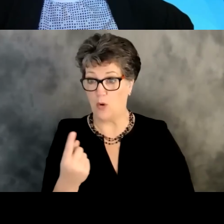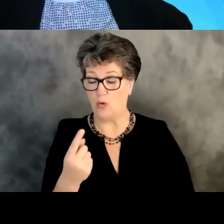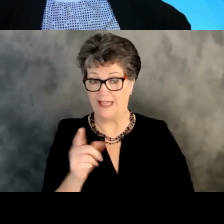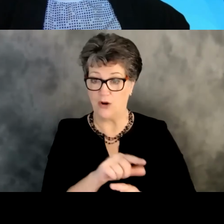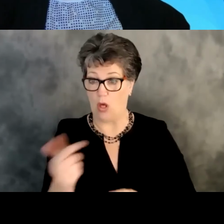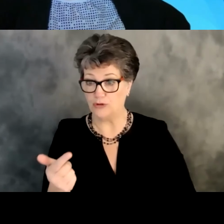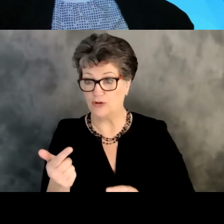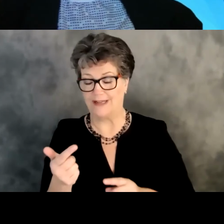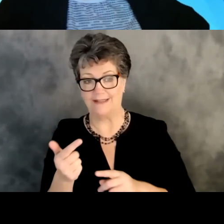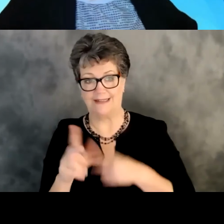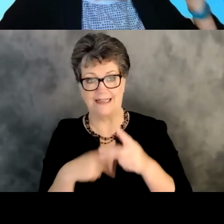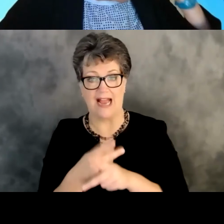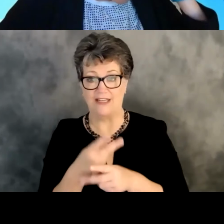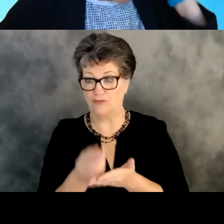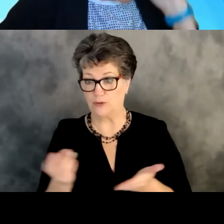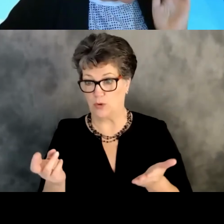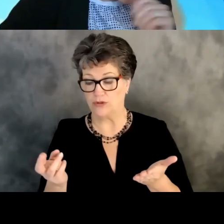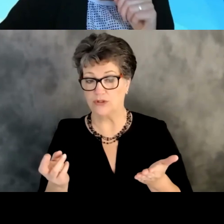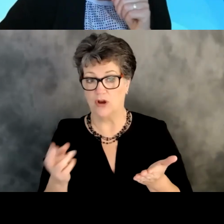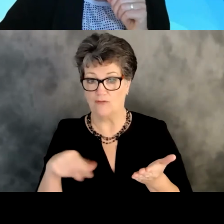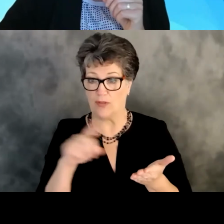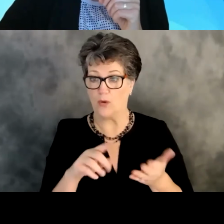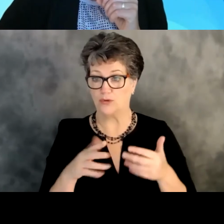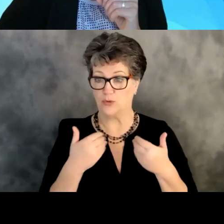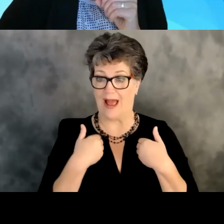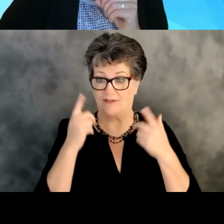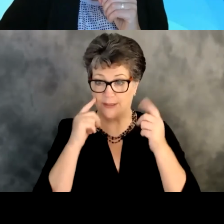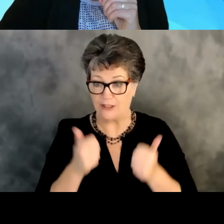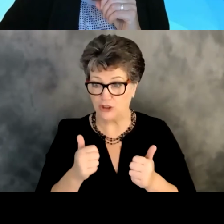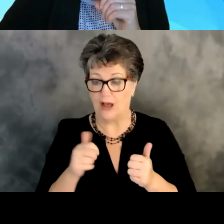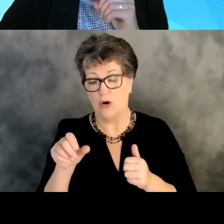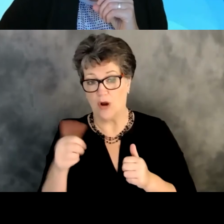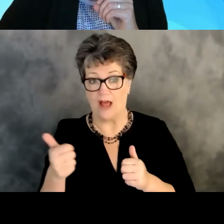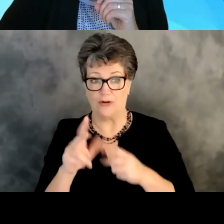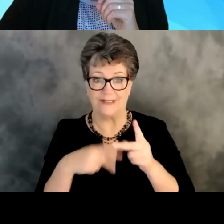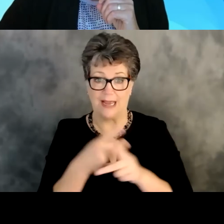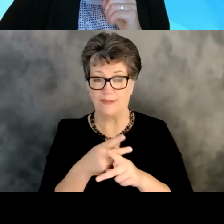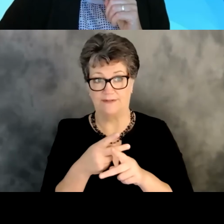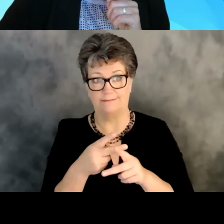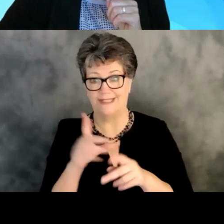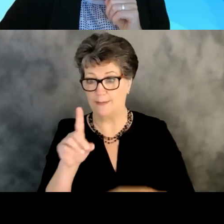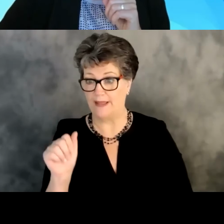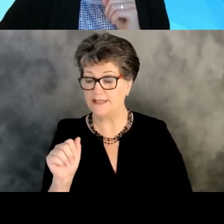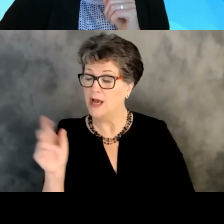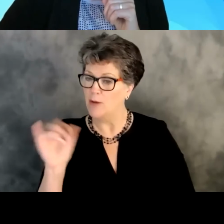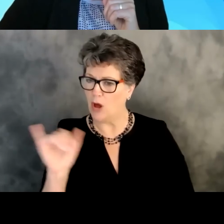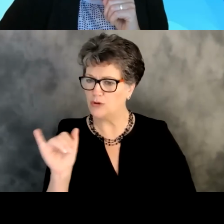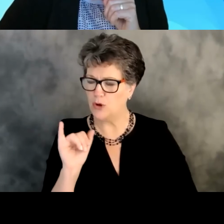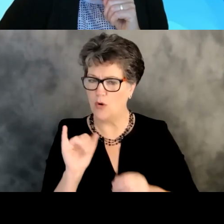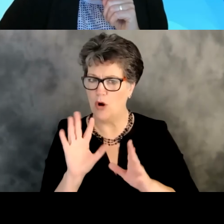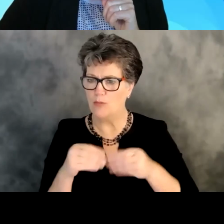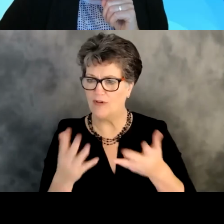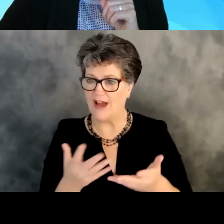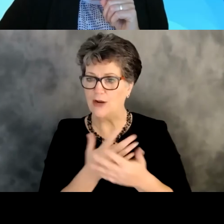alternate kind of resource for those who have dementia or other kinds of disabilities, but they also provide respite